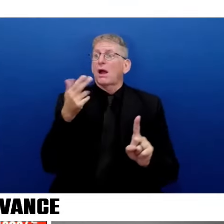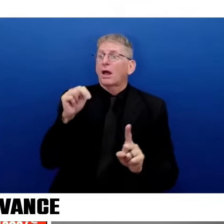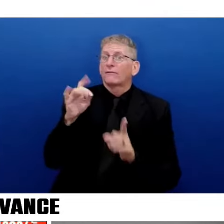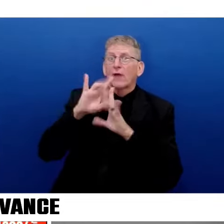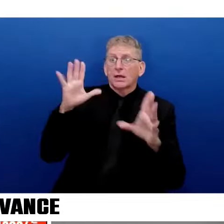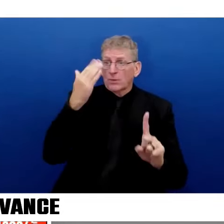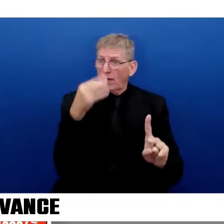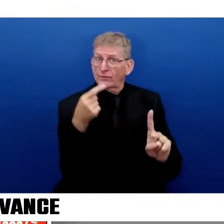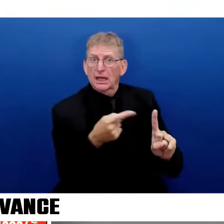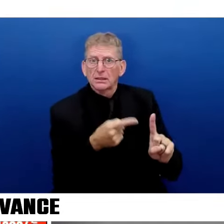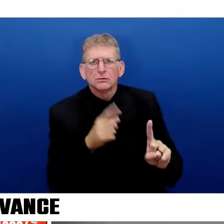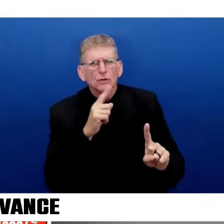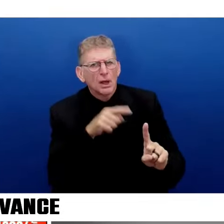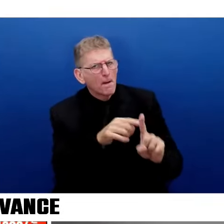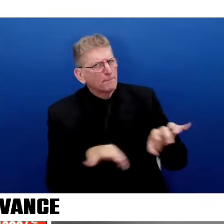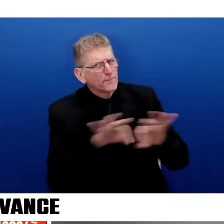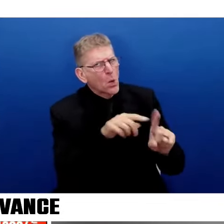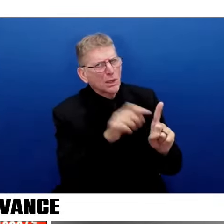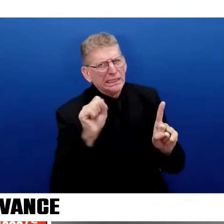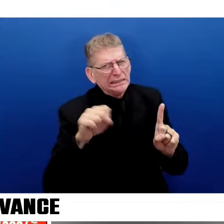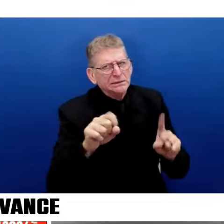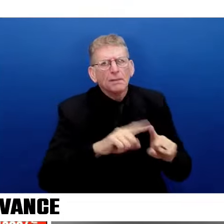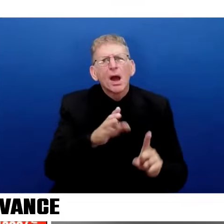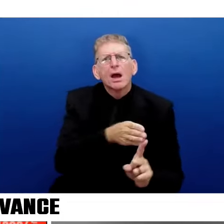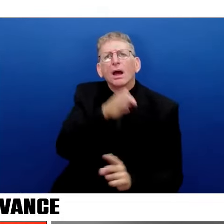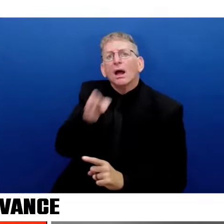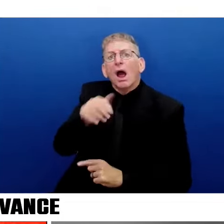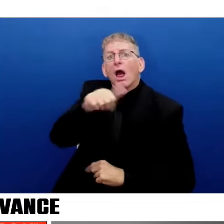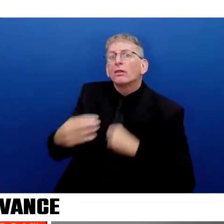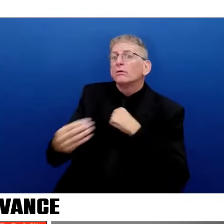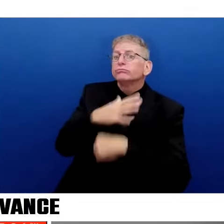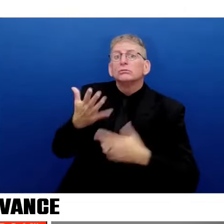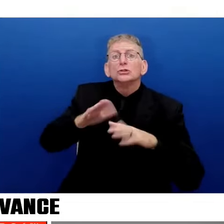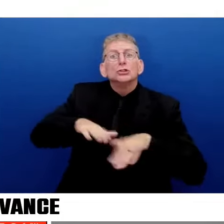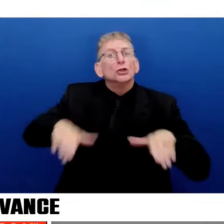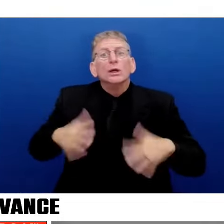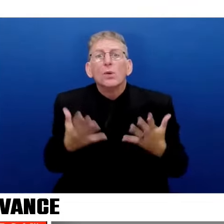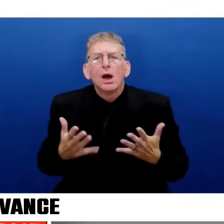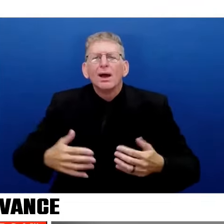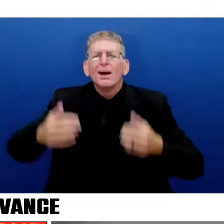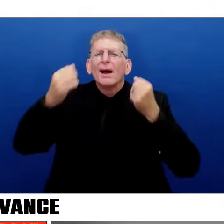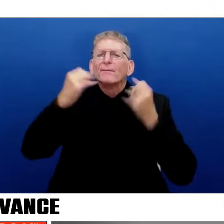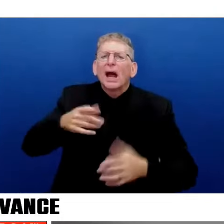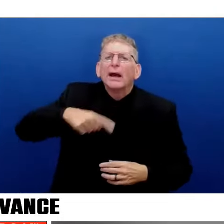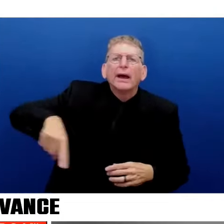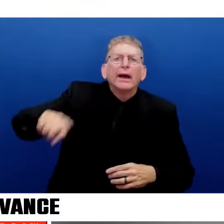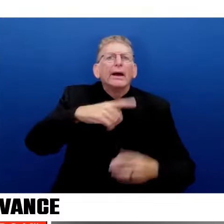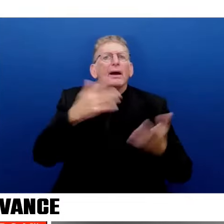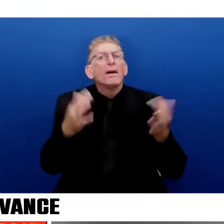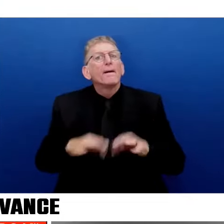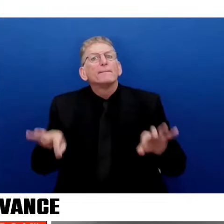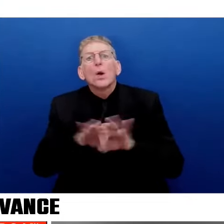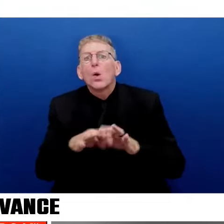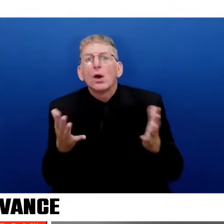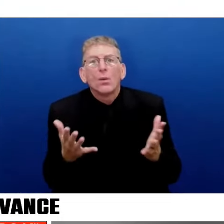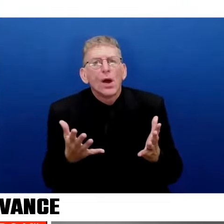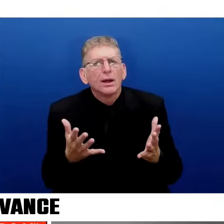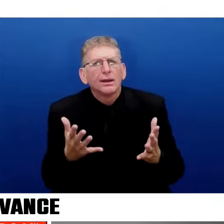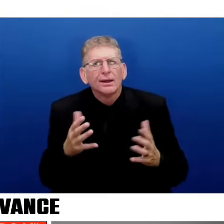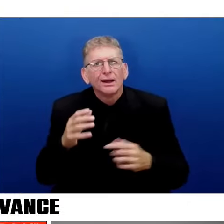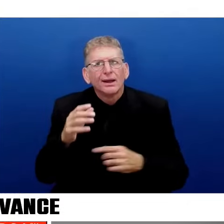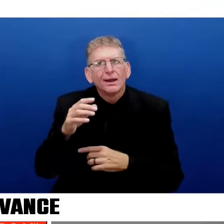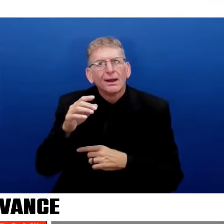epidemic, especially that affecting our kids, it doesn't earn as many headlines, but is the terrible gun violence problem in a lot of our big cities.